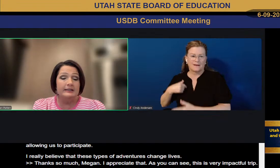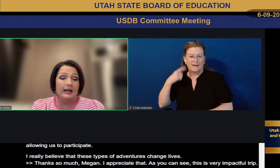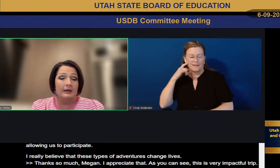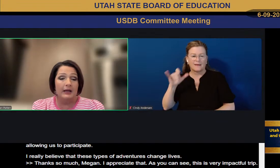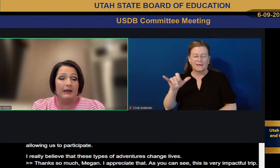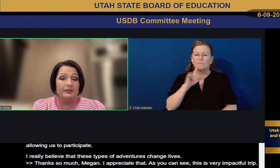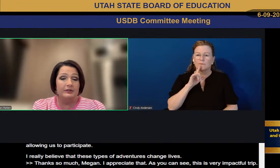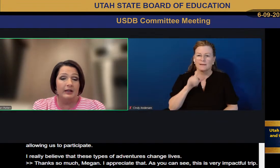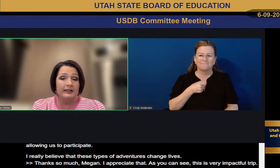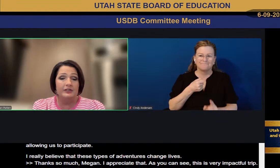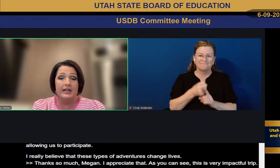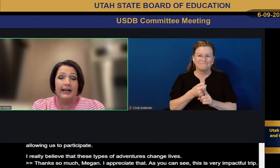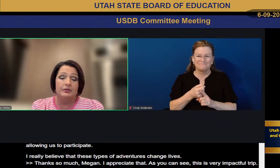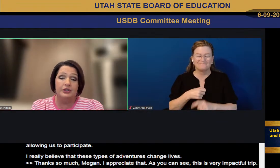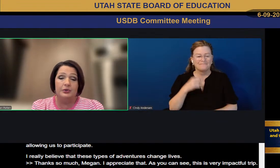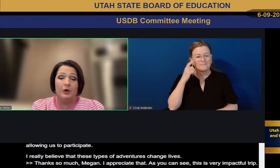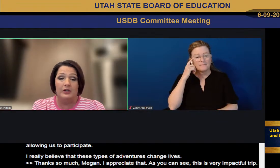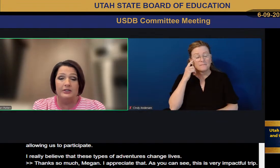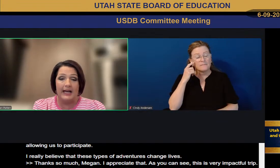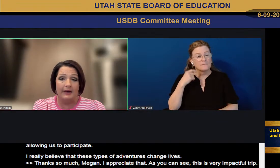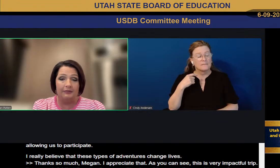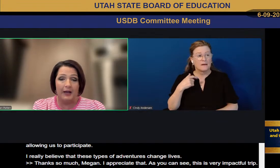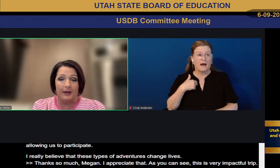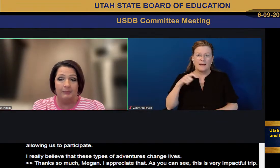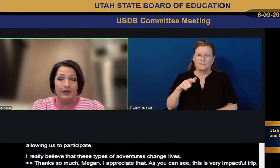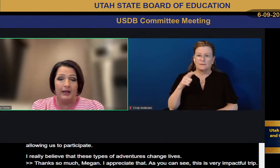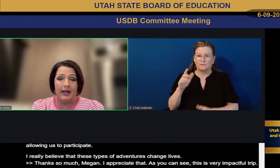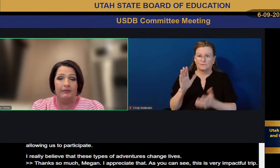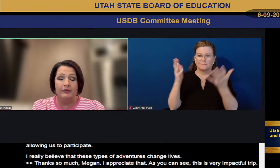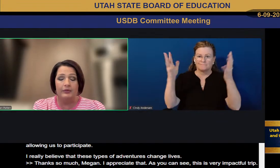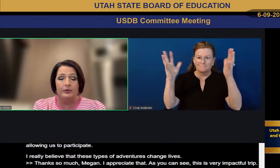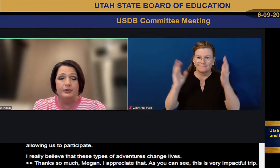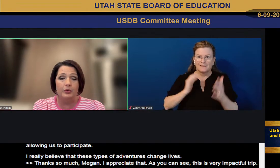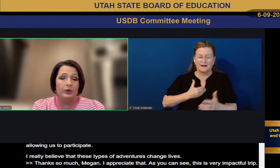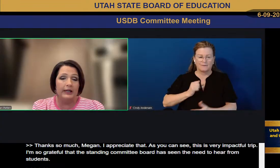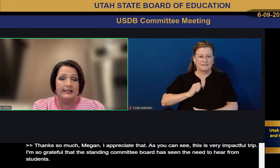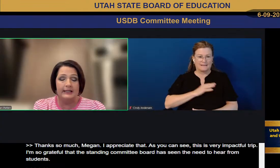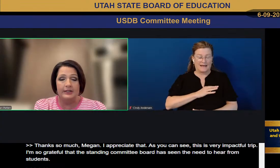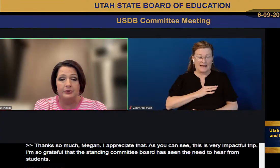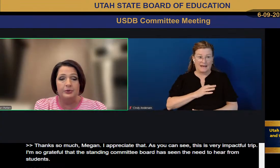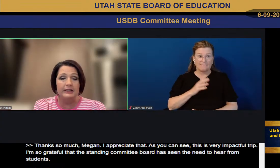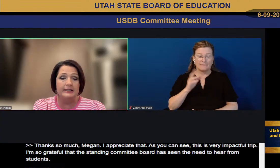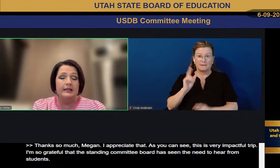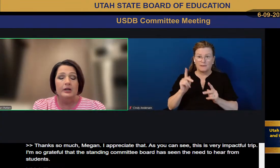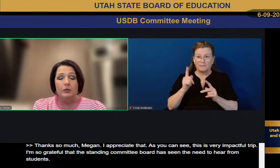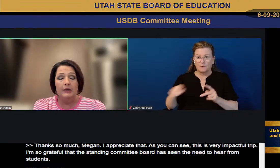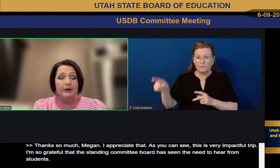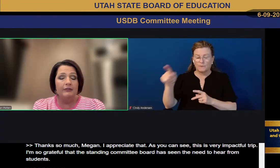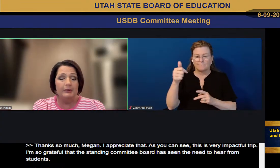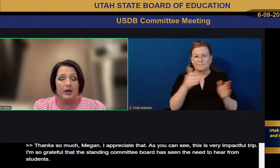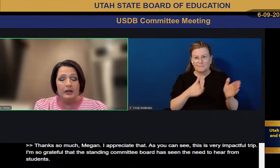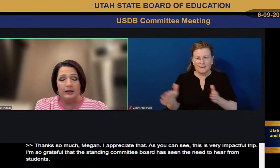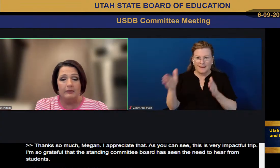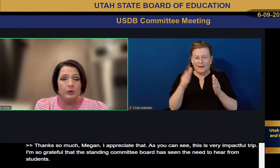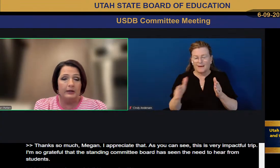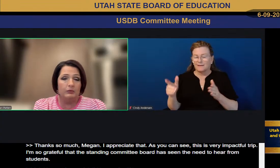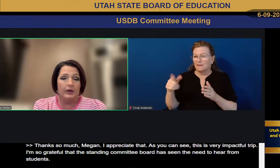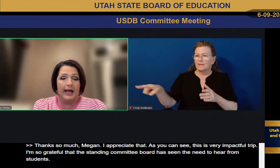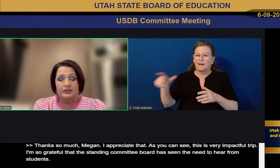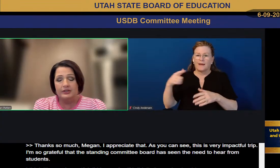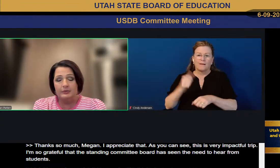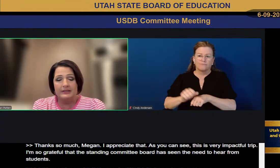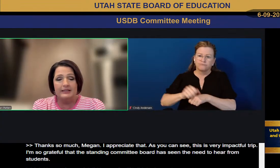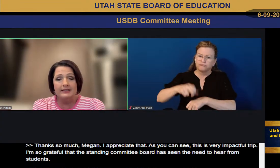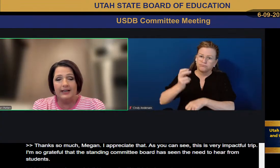if I didn't give a shout out to our staff and those who organized it. They truly went above and beyond